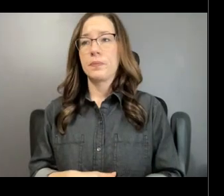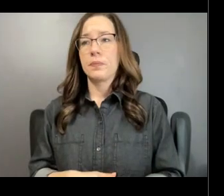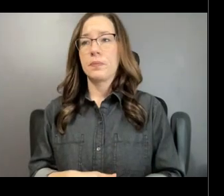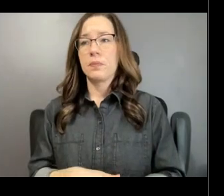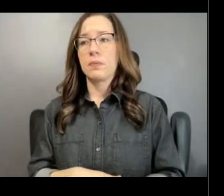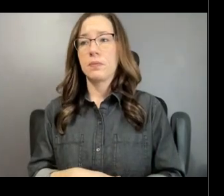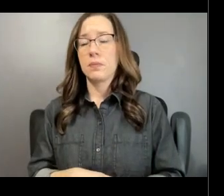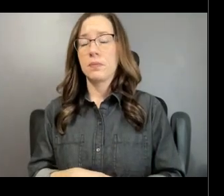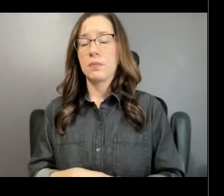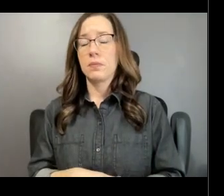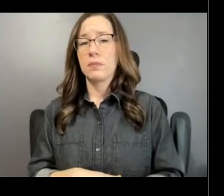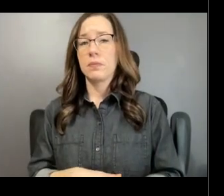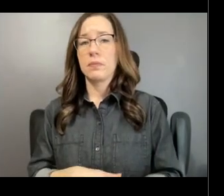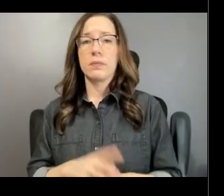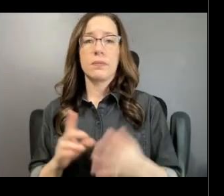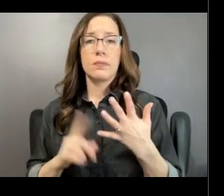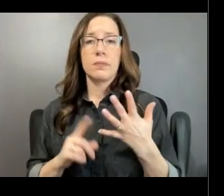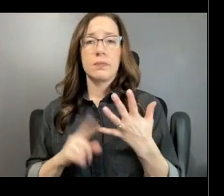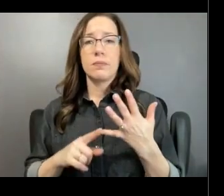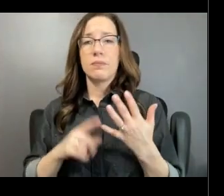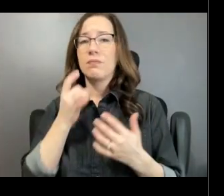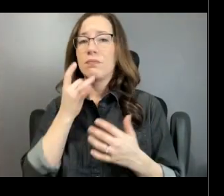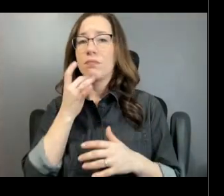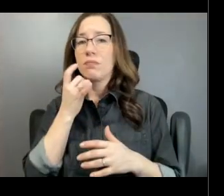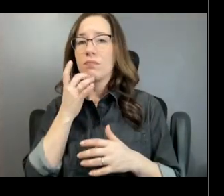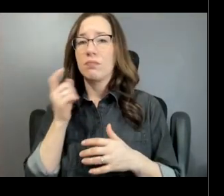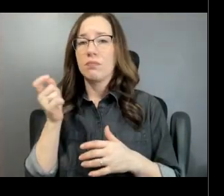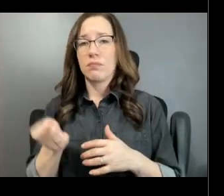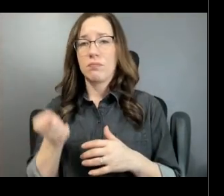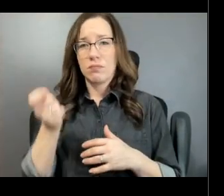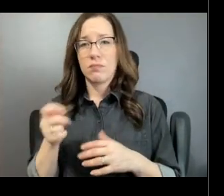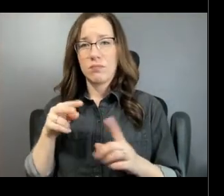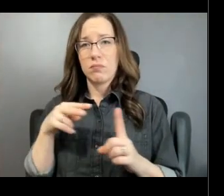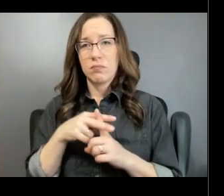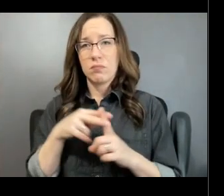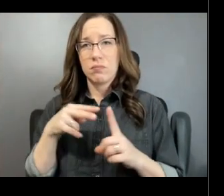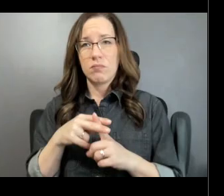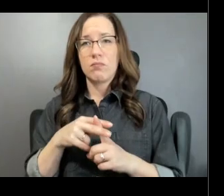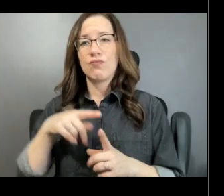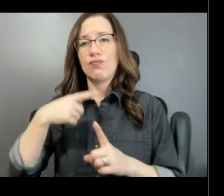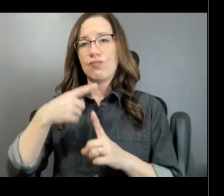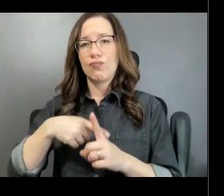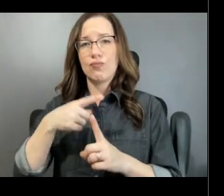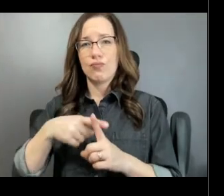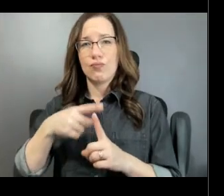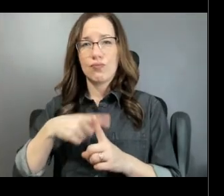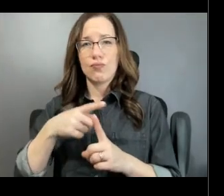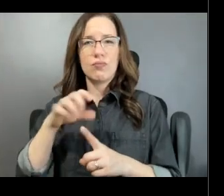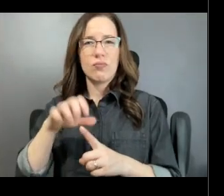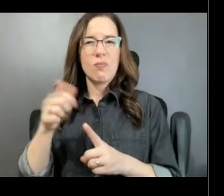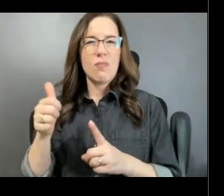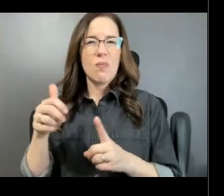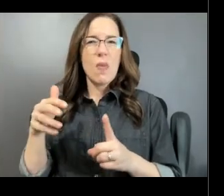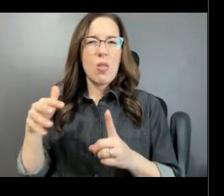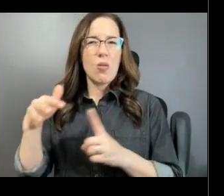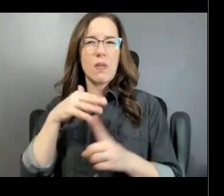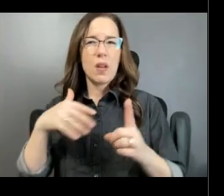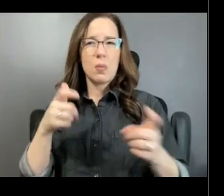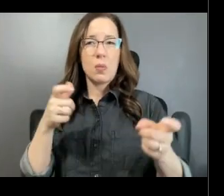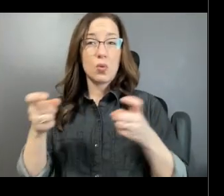Requirement 5, light switches, electrical outlets, thermostats, and other environmental controls